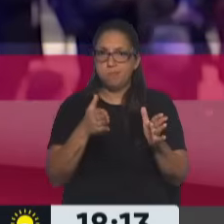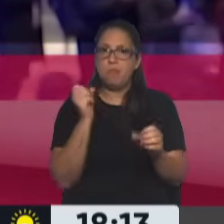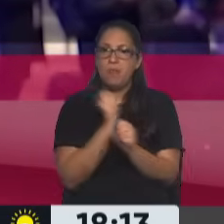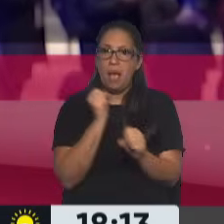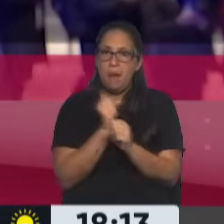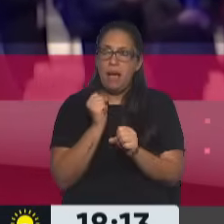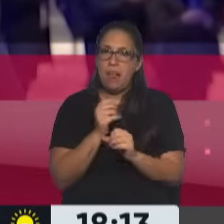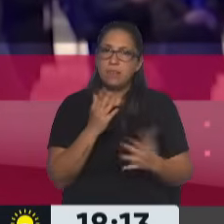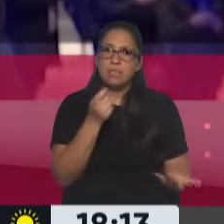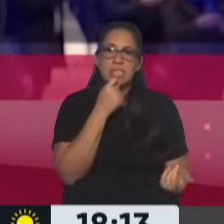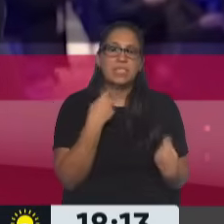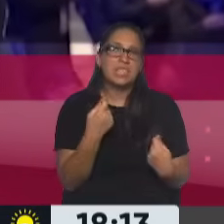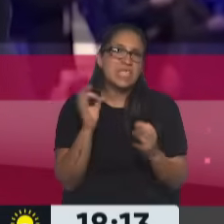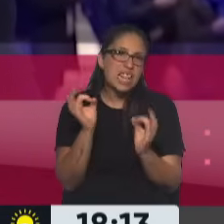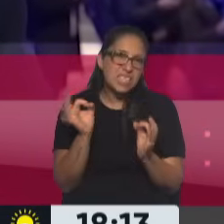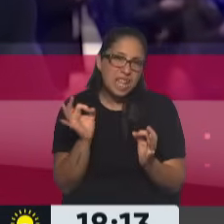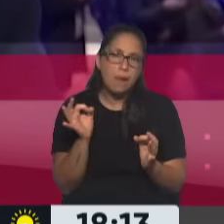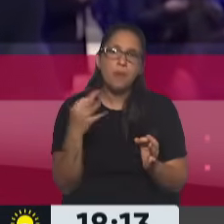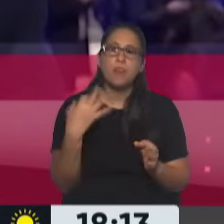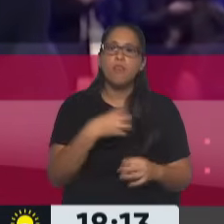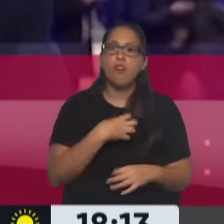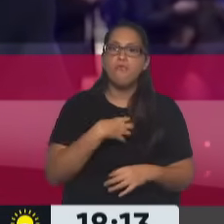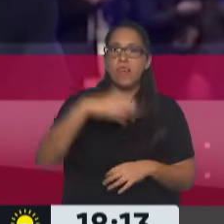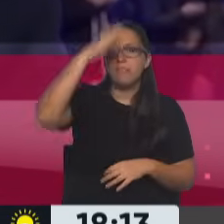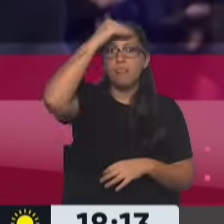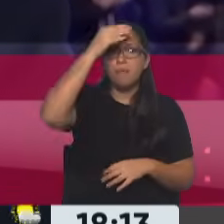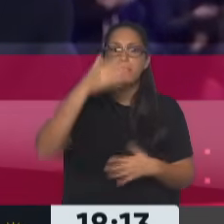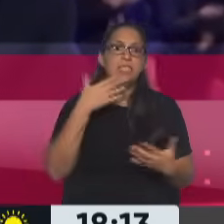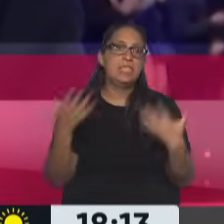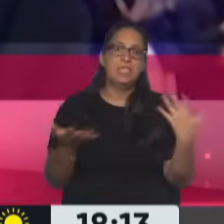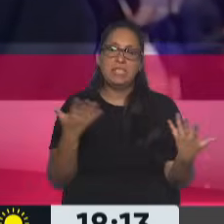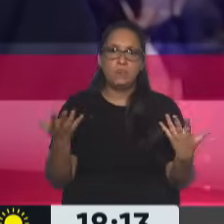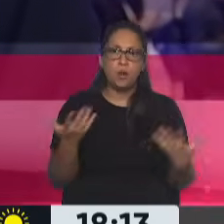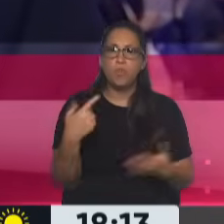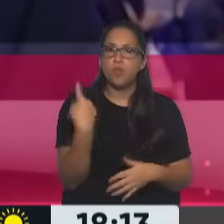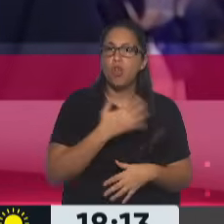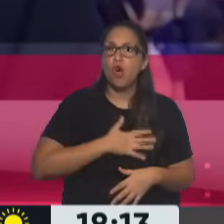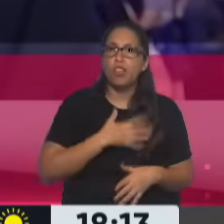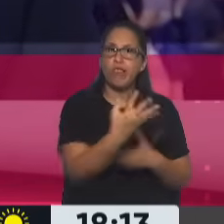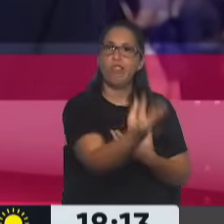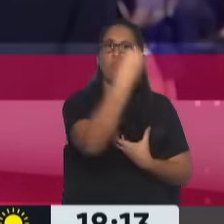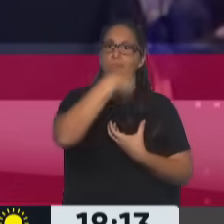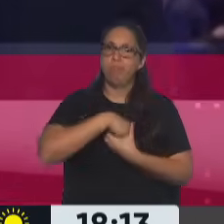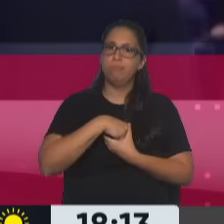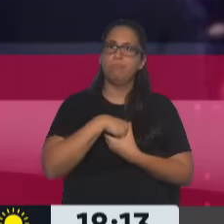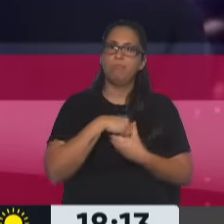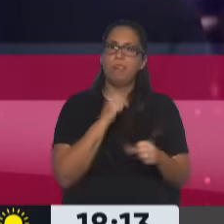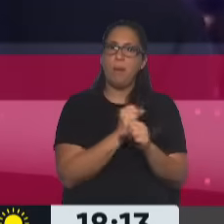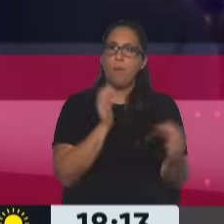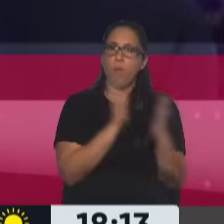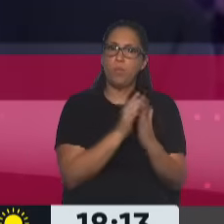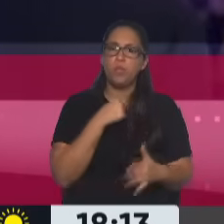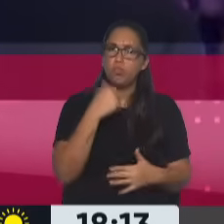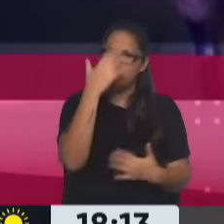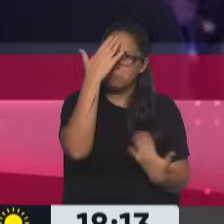know. You can always take Donald Trump at his word. That is why I really think we are very glad to have him. And I commend him for his